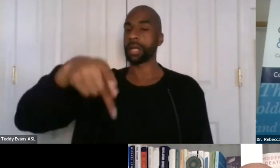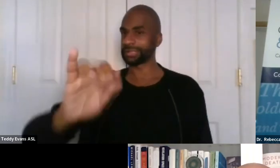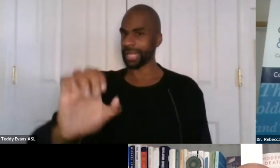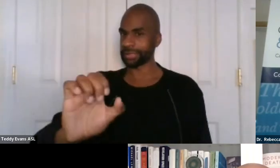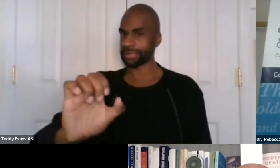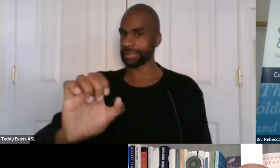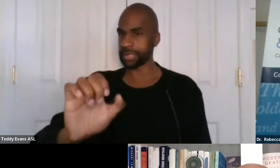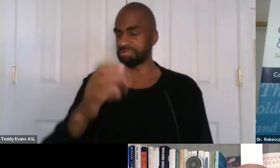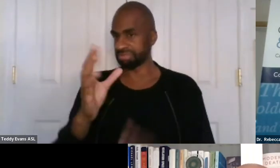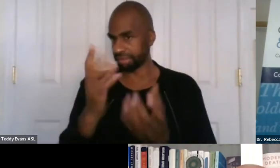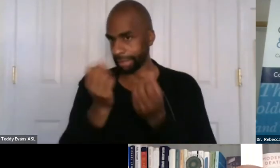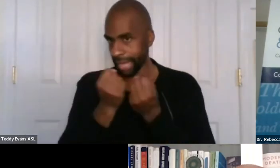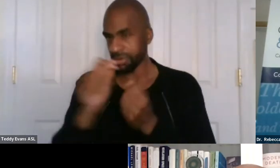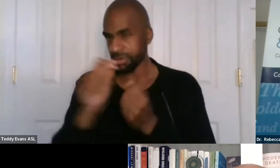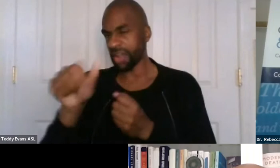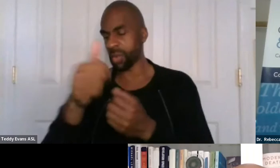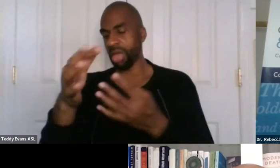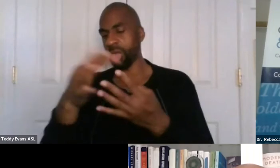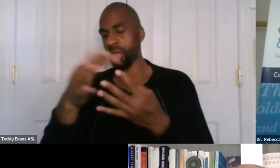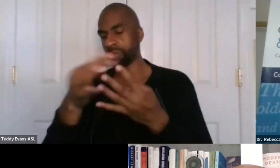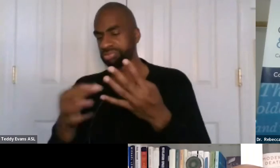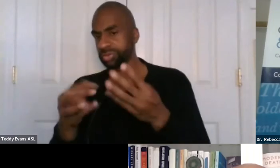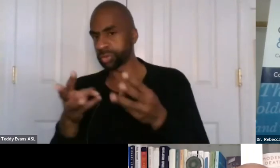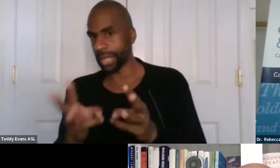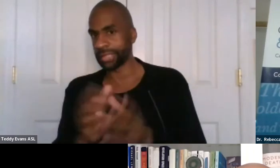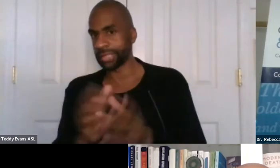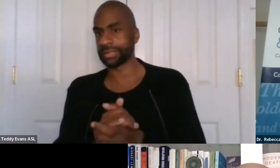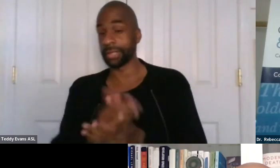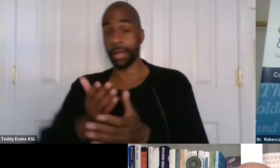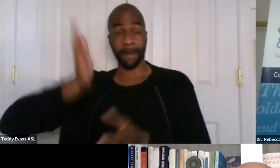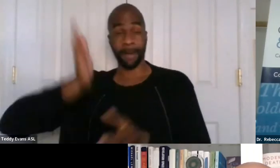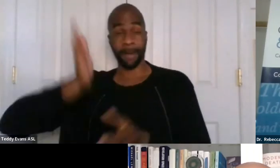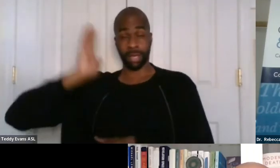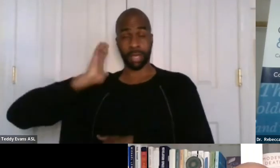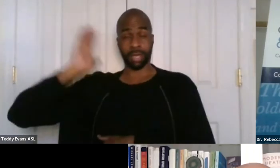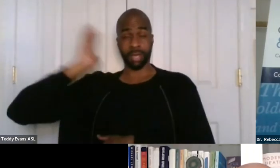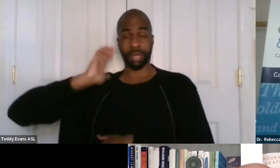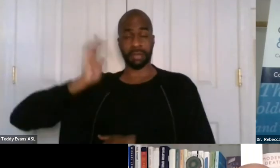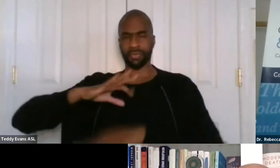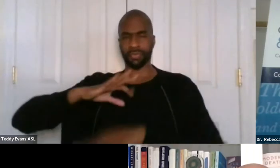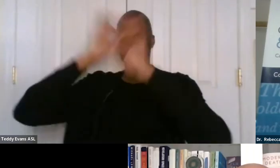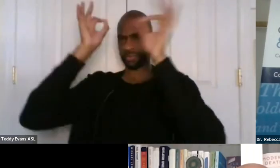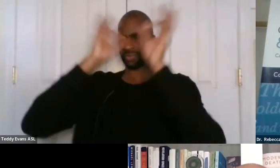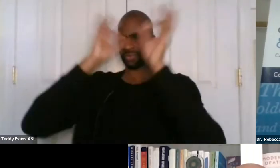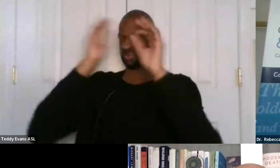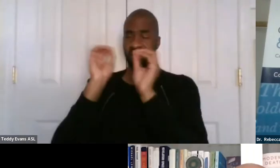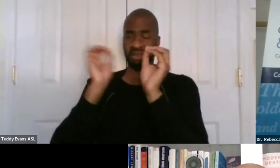any of the older physicians or older generations ever did. And that's why I'm hopeful that these things are going to change for the